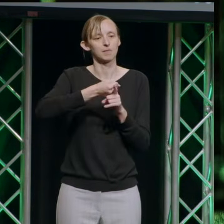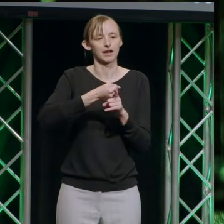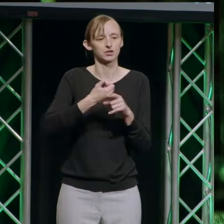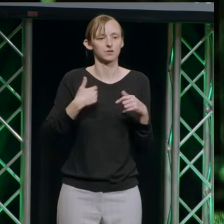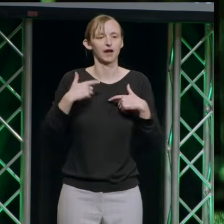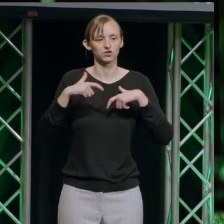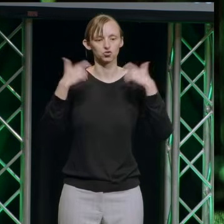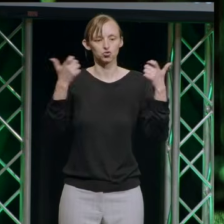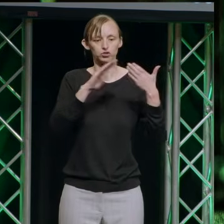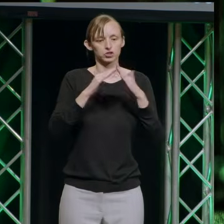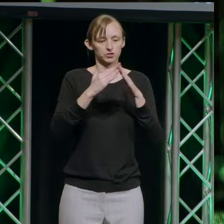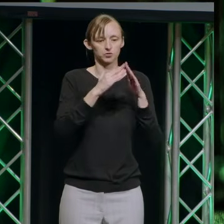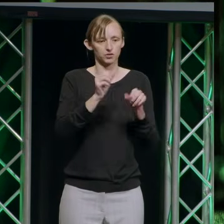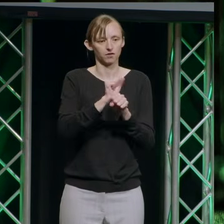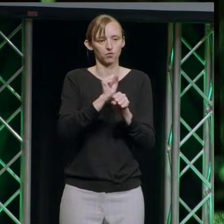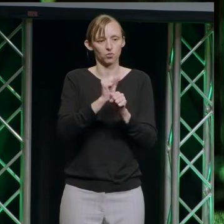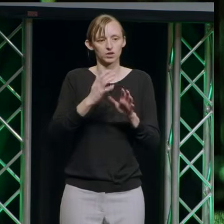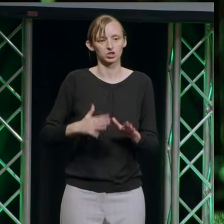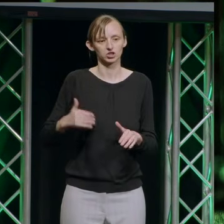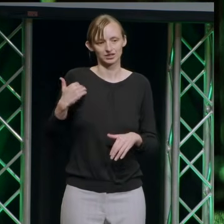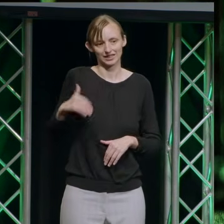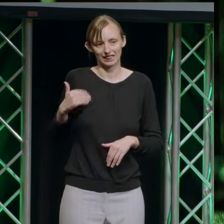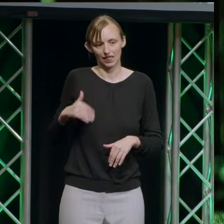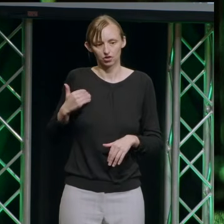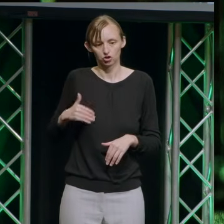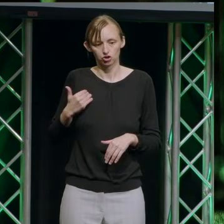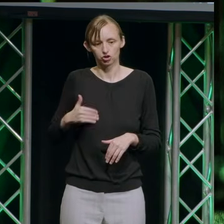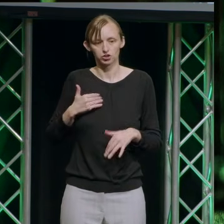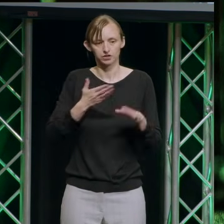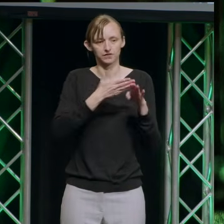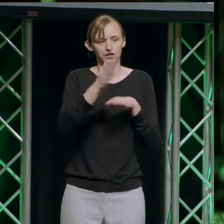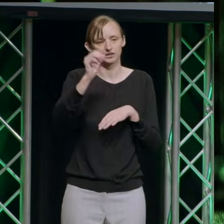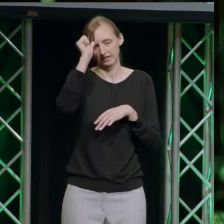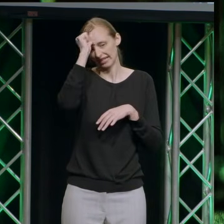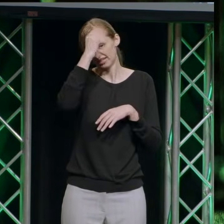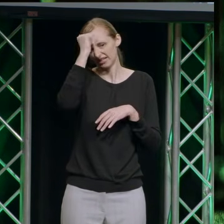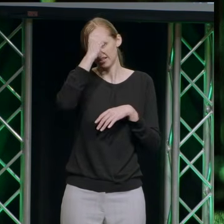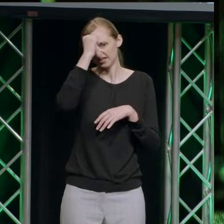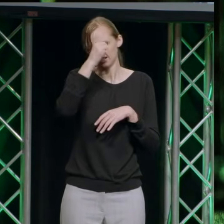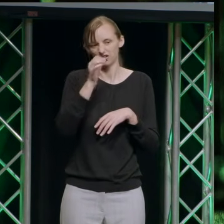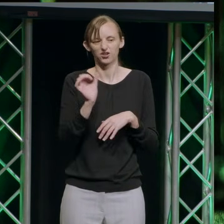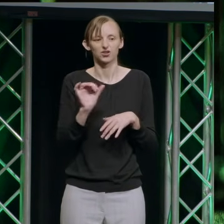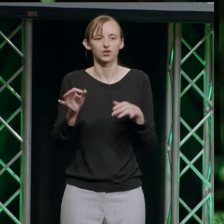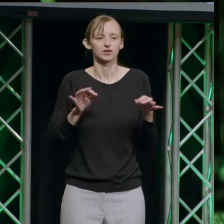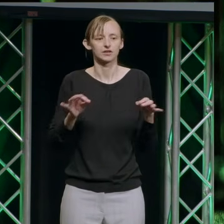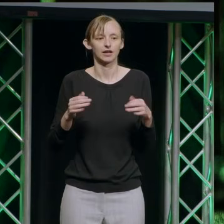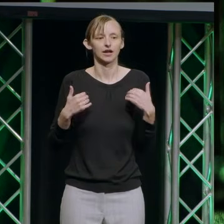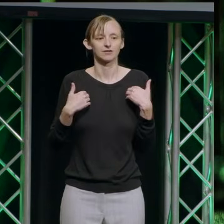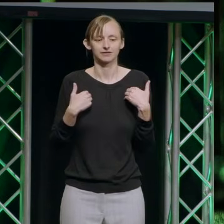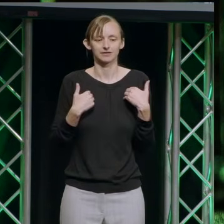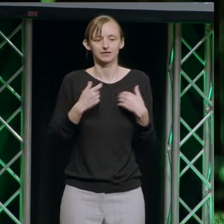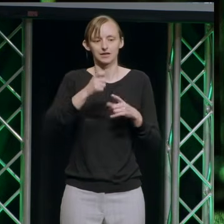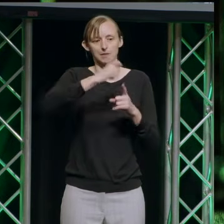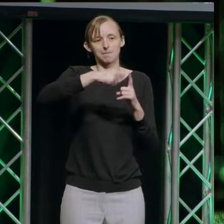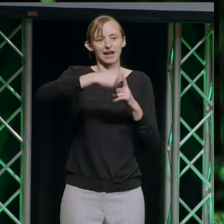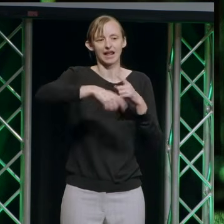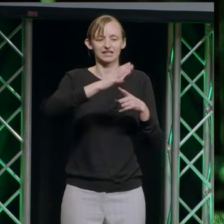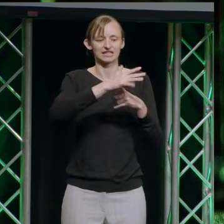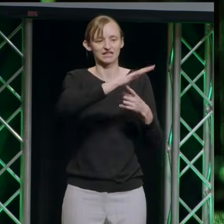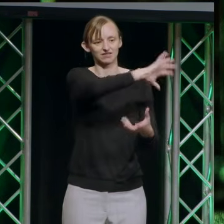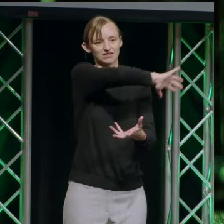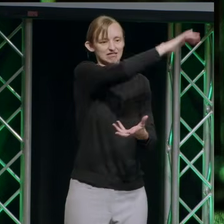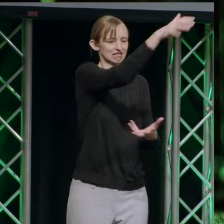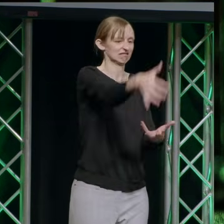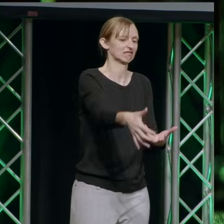huge community of workers in the leather sector in India. And you also said that you've got plenty banana leaves to take